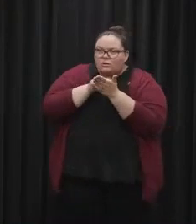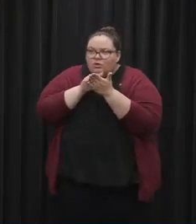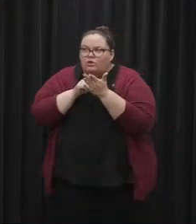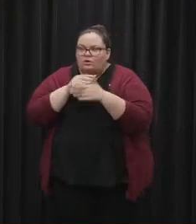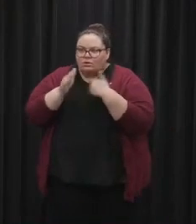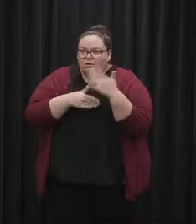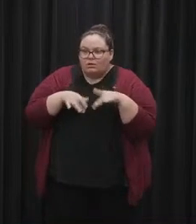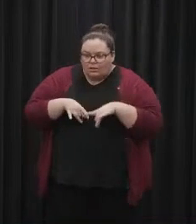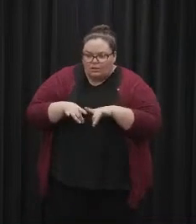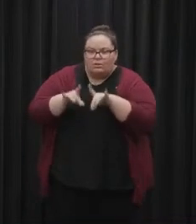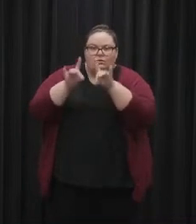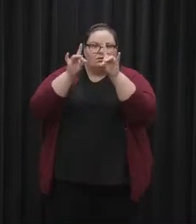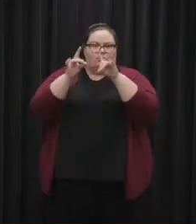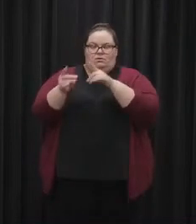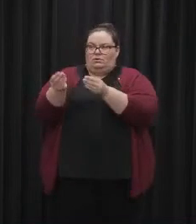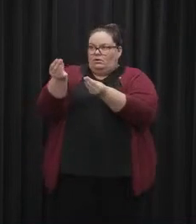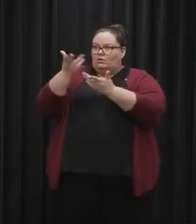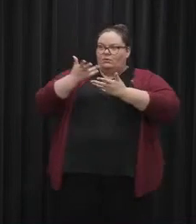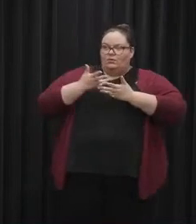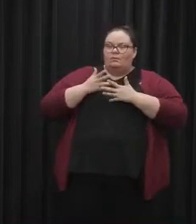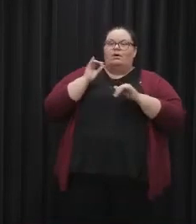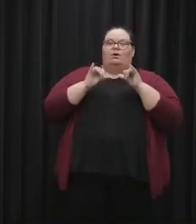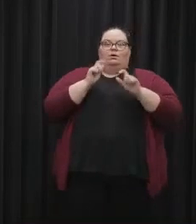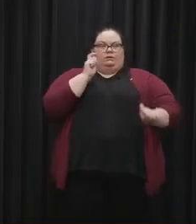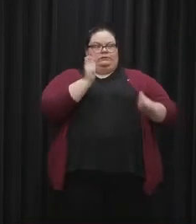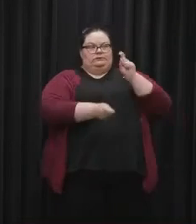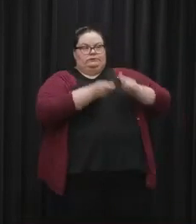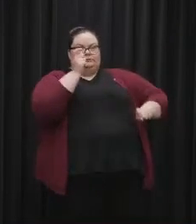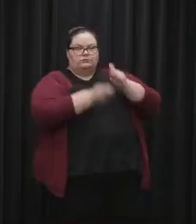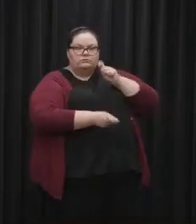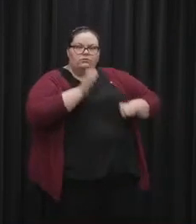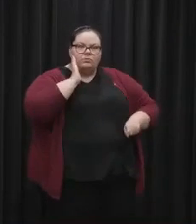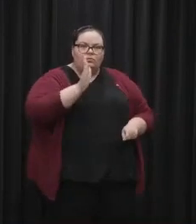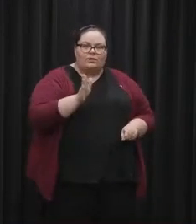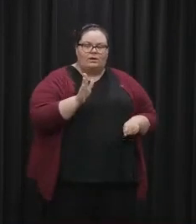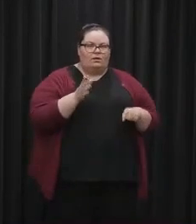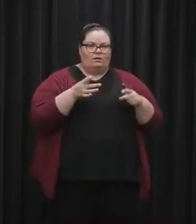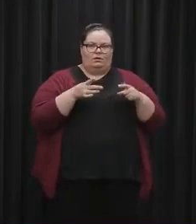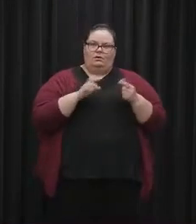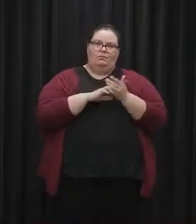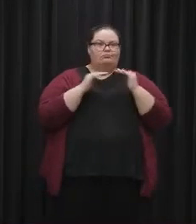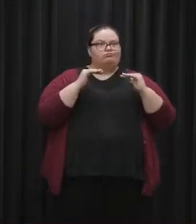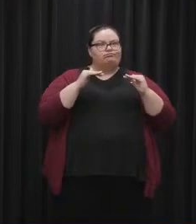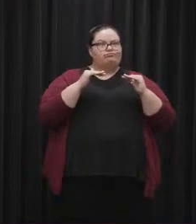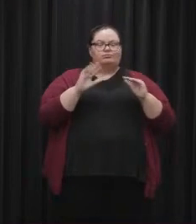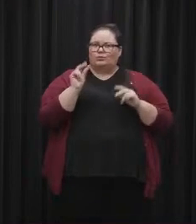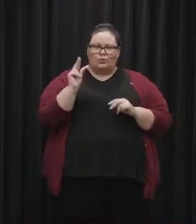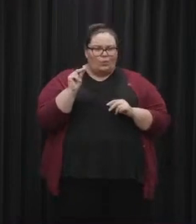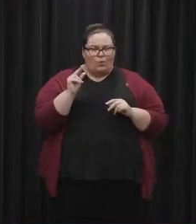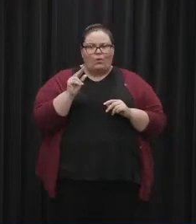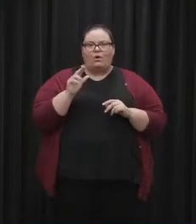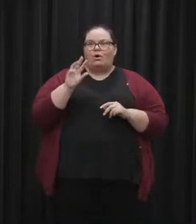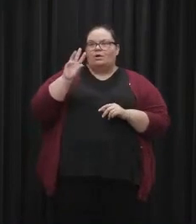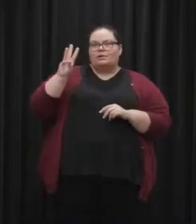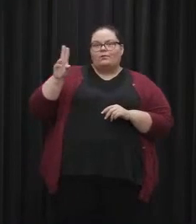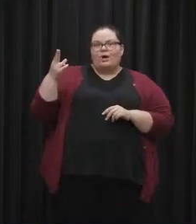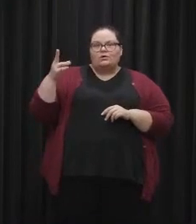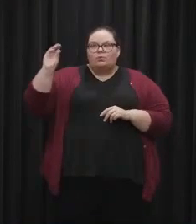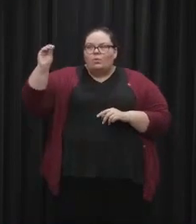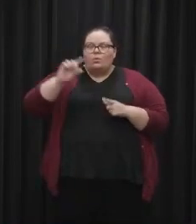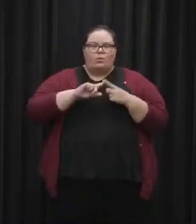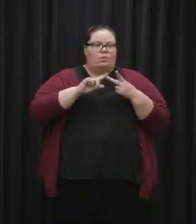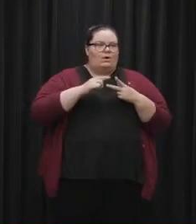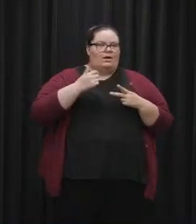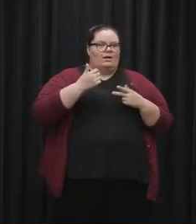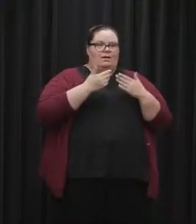evidence-based information that we receive every day and every week from whether it's the World Health Organization or Public Health Agency of